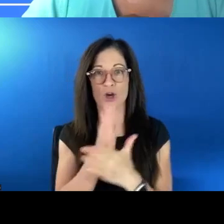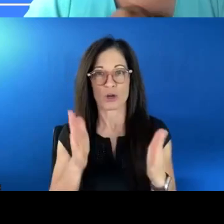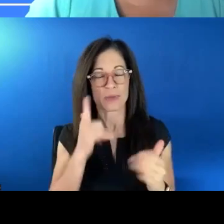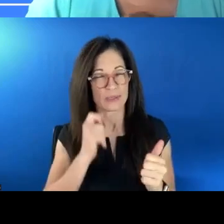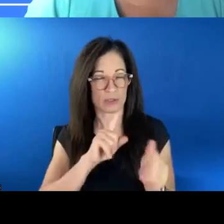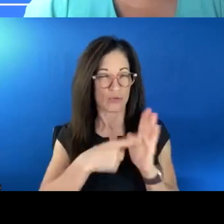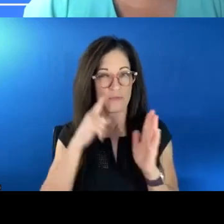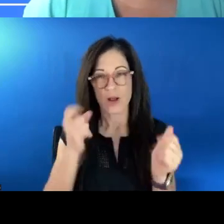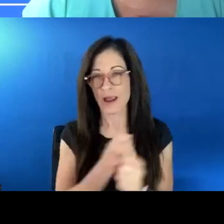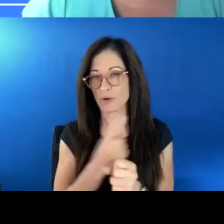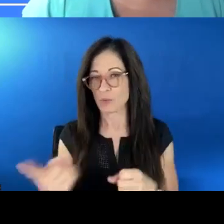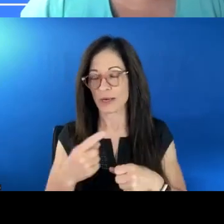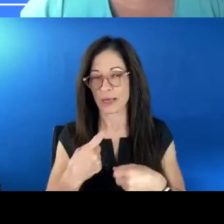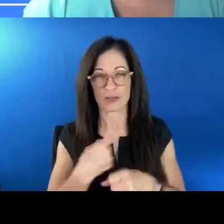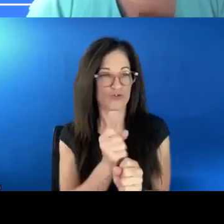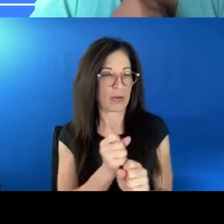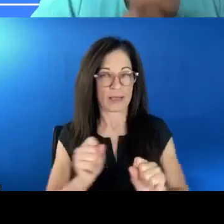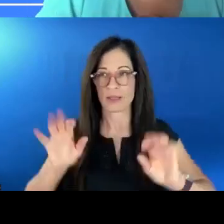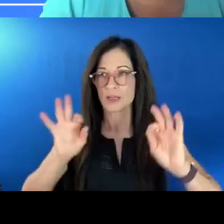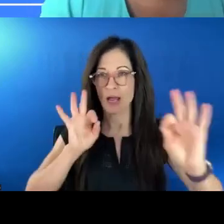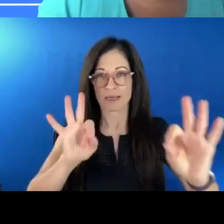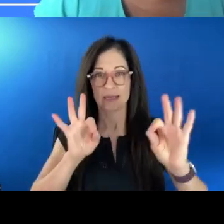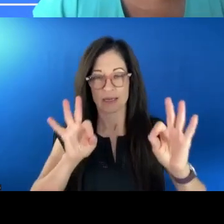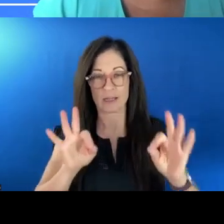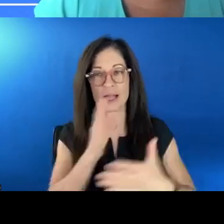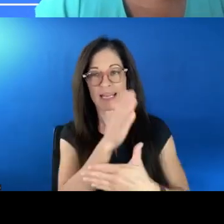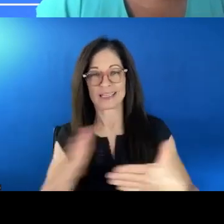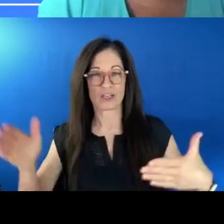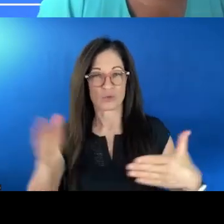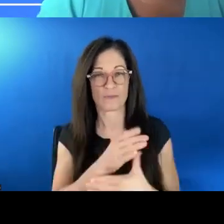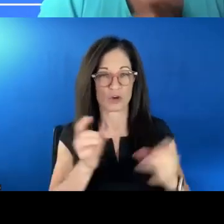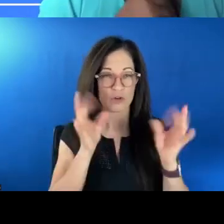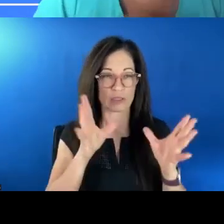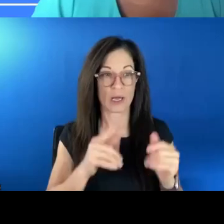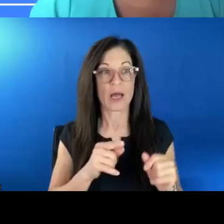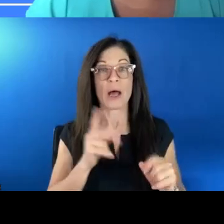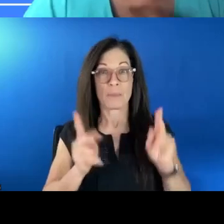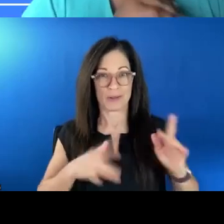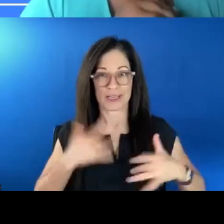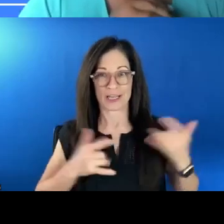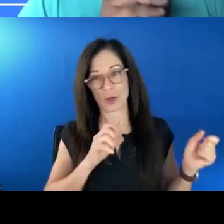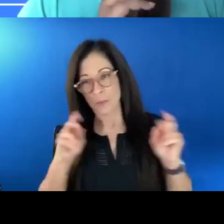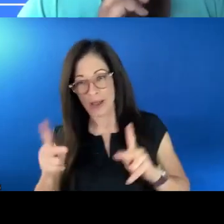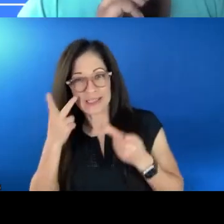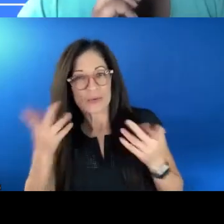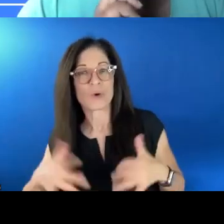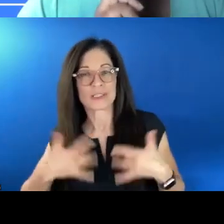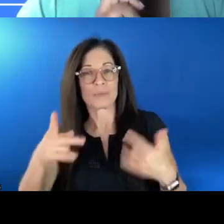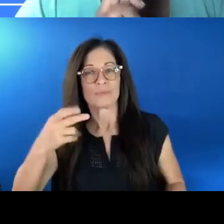everyone in creating the ideal crisis continuum. So very excited to go back to Paul. A little bit about the 988